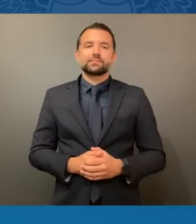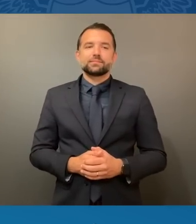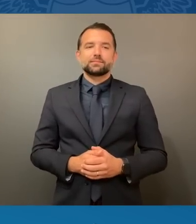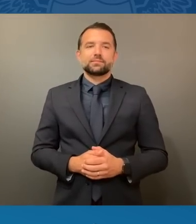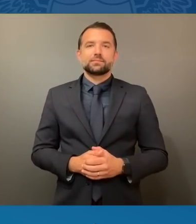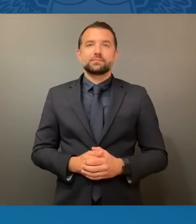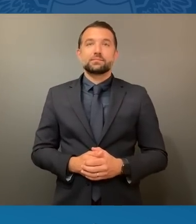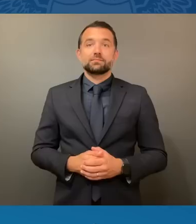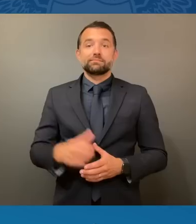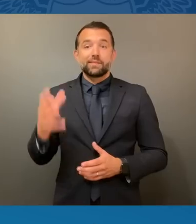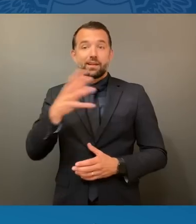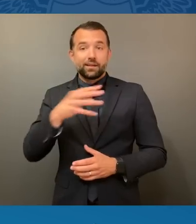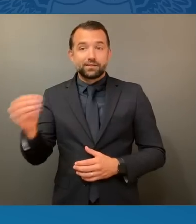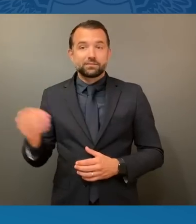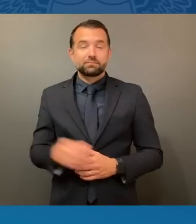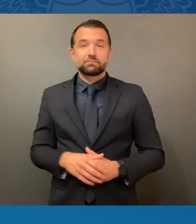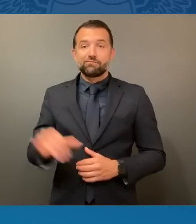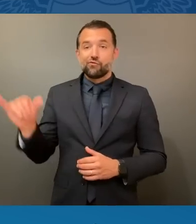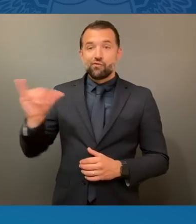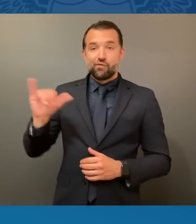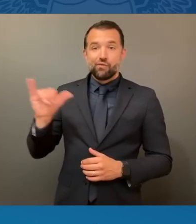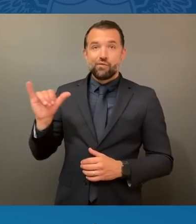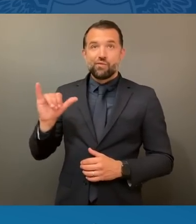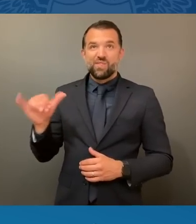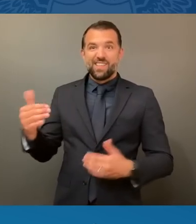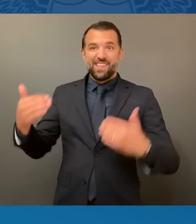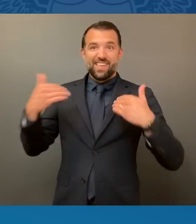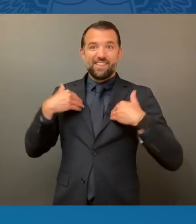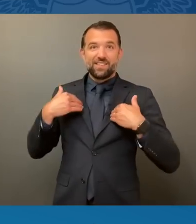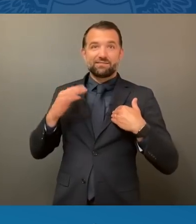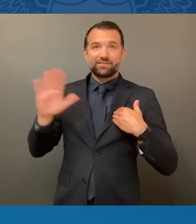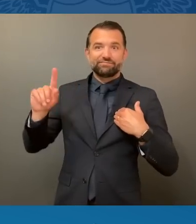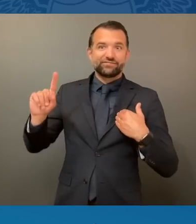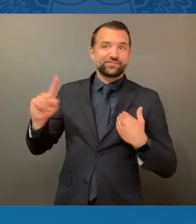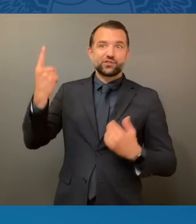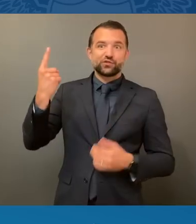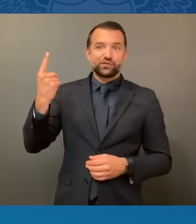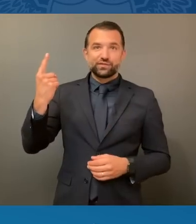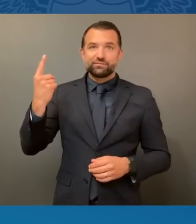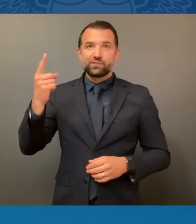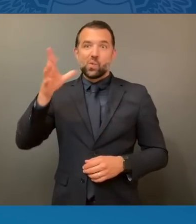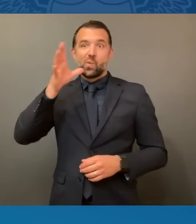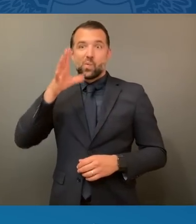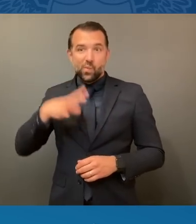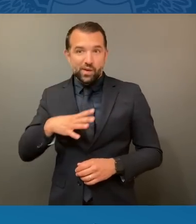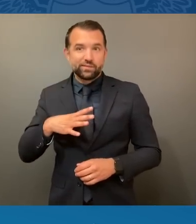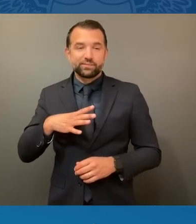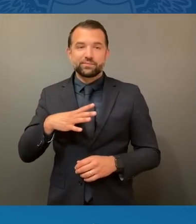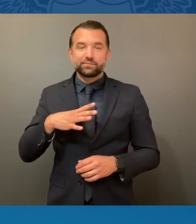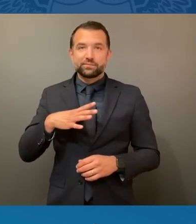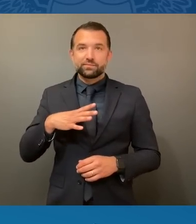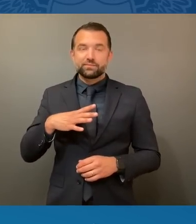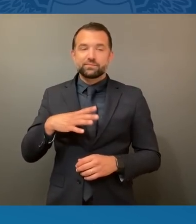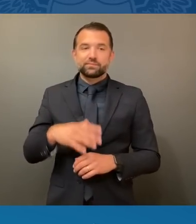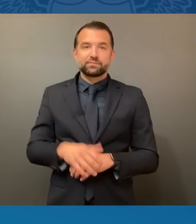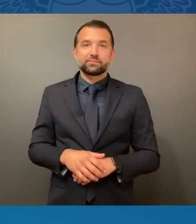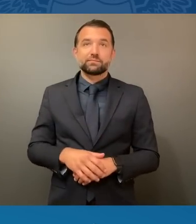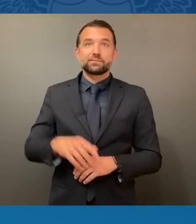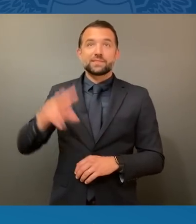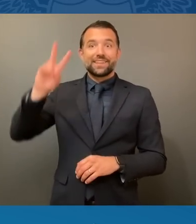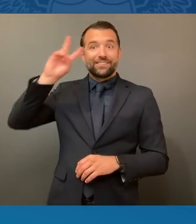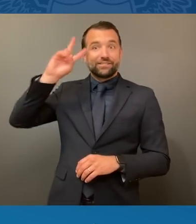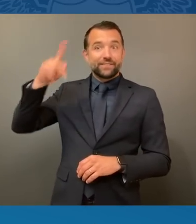And we're also joined by the very first woman to serve as the